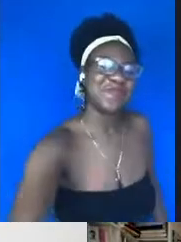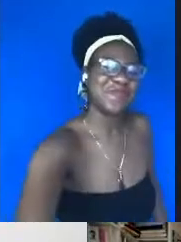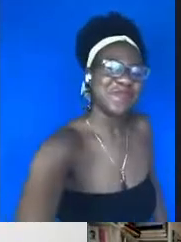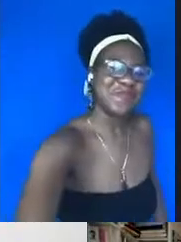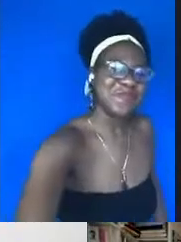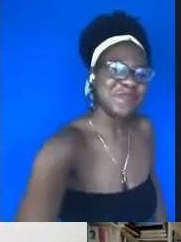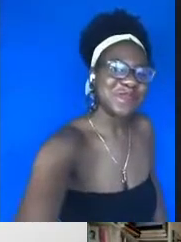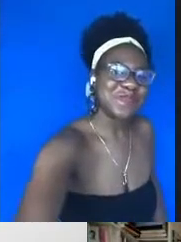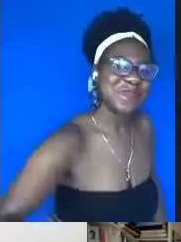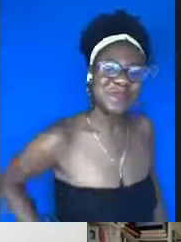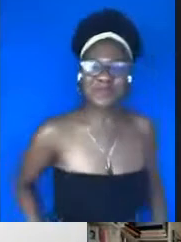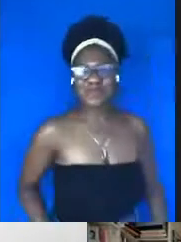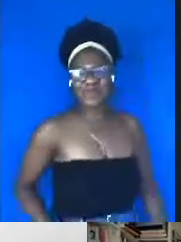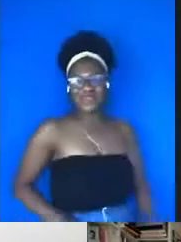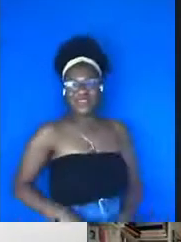know.